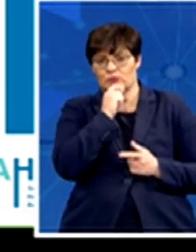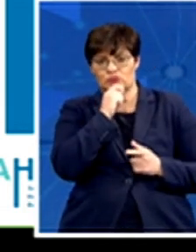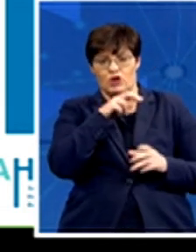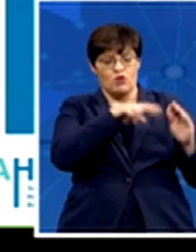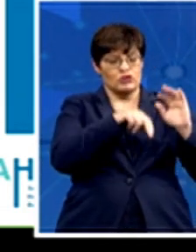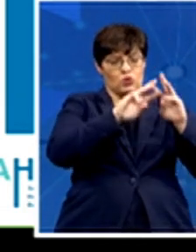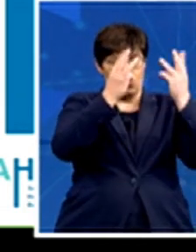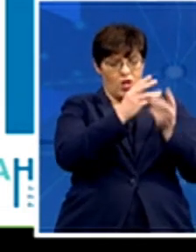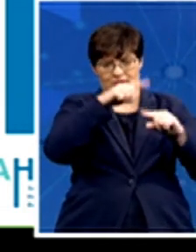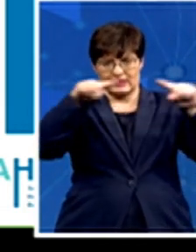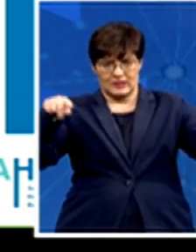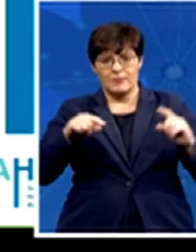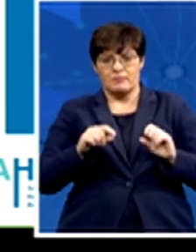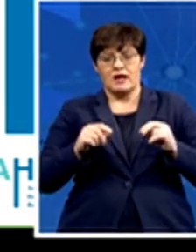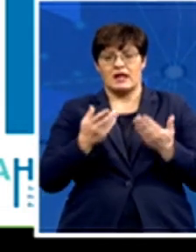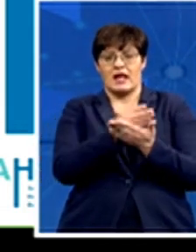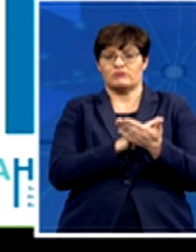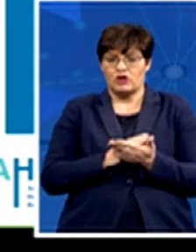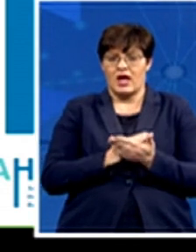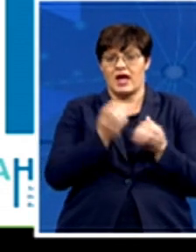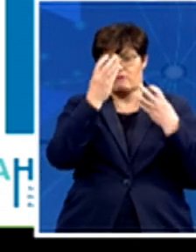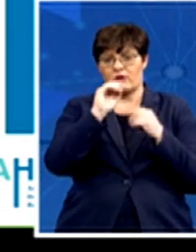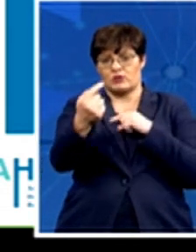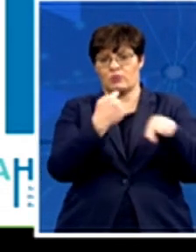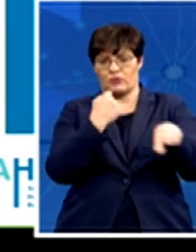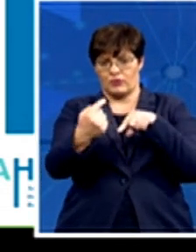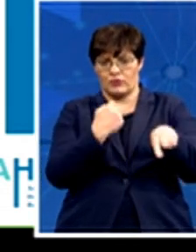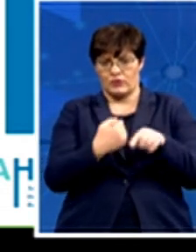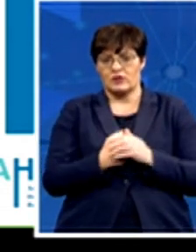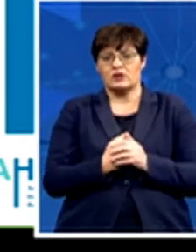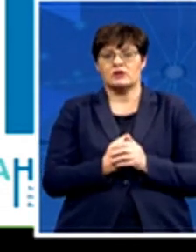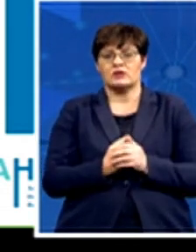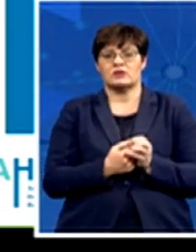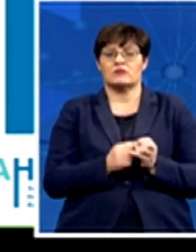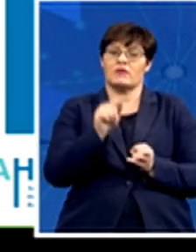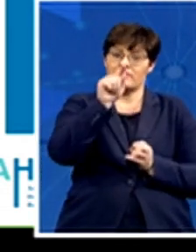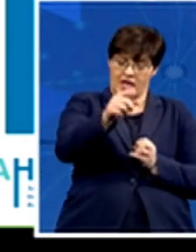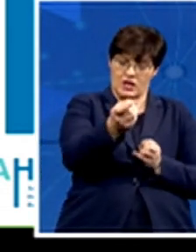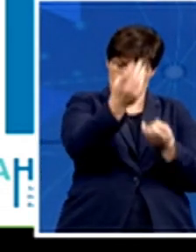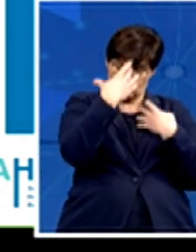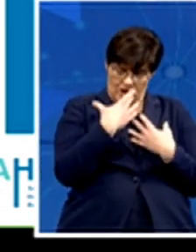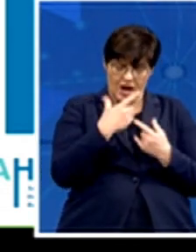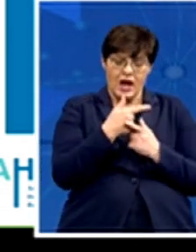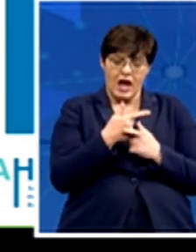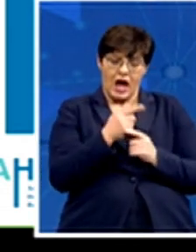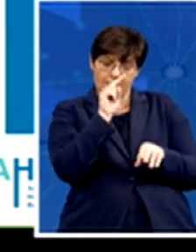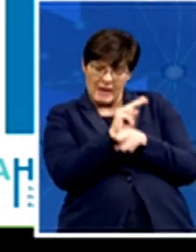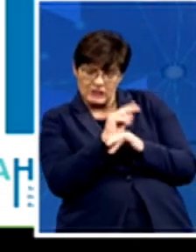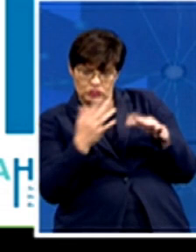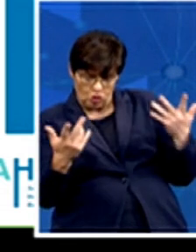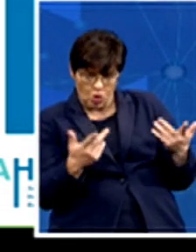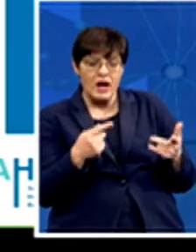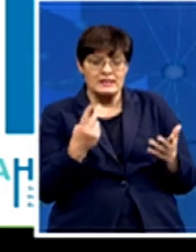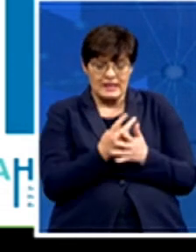whereby the regulatory authorities, they share their news and medicines watch list tool, while the public as well can report on the